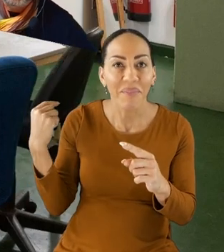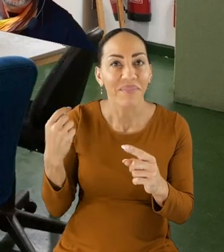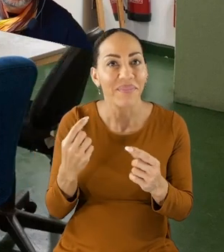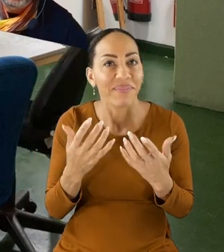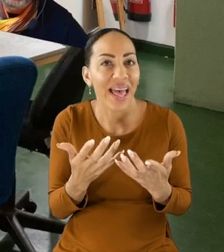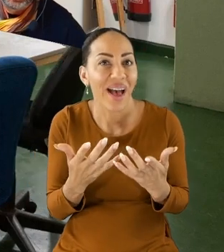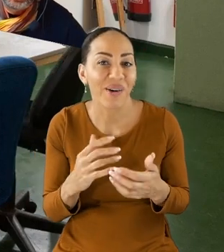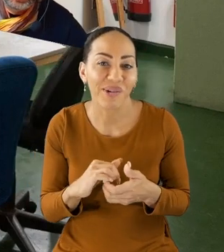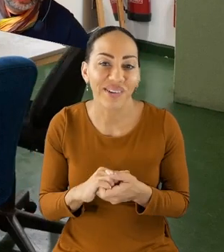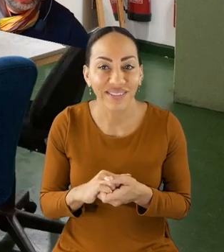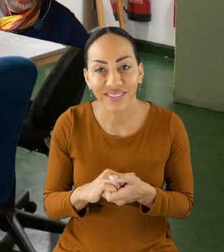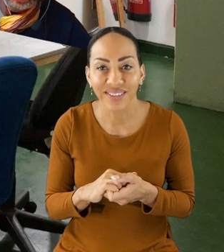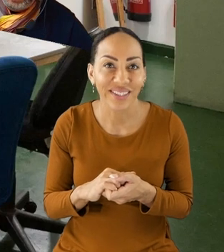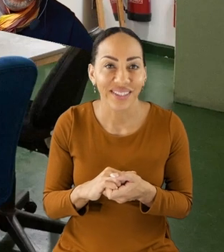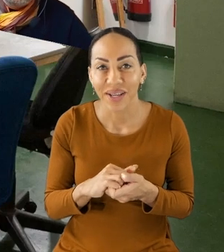sorts of things that you think,